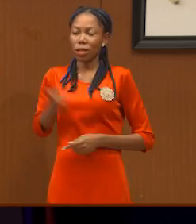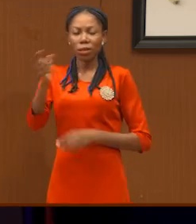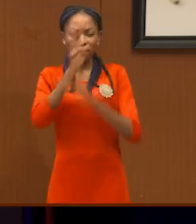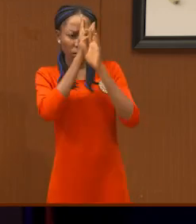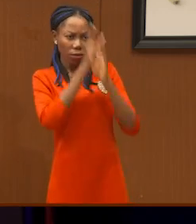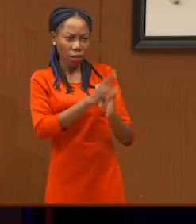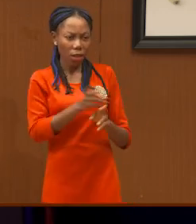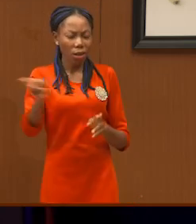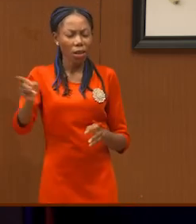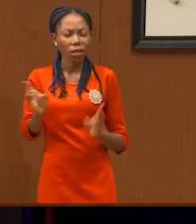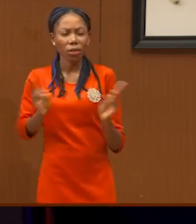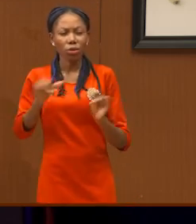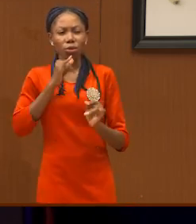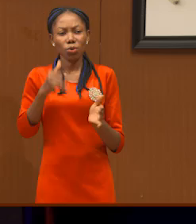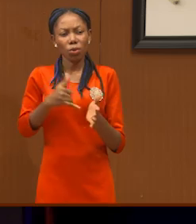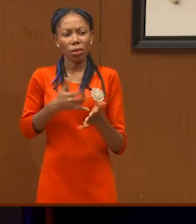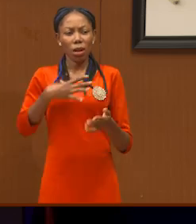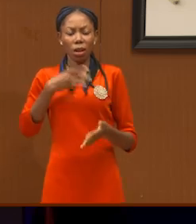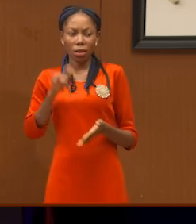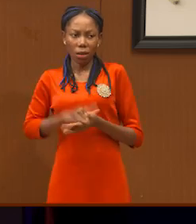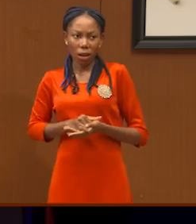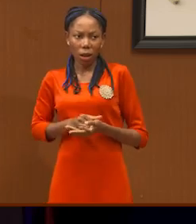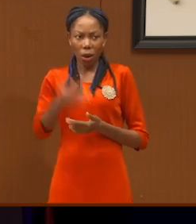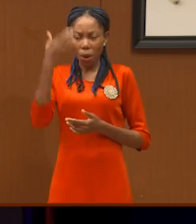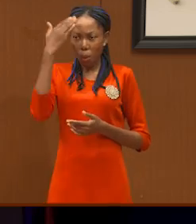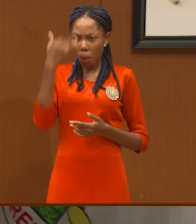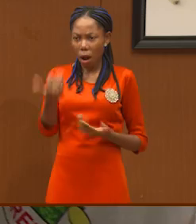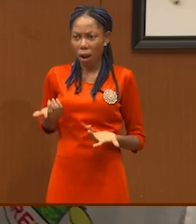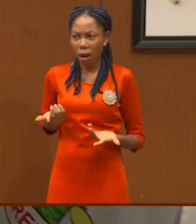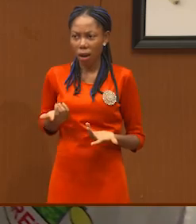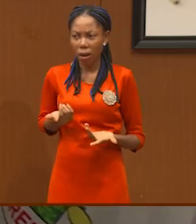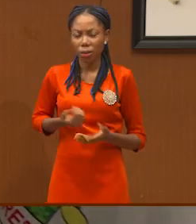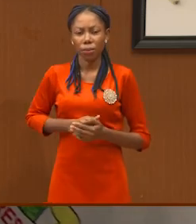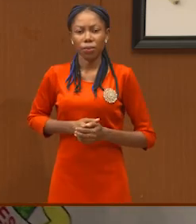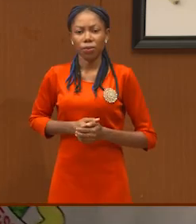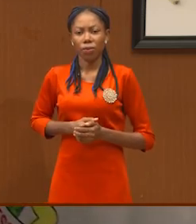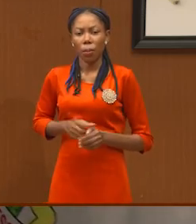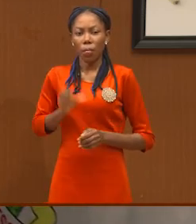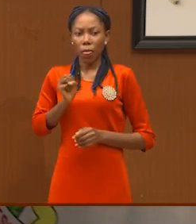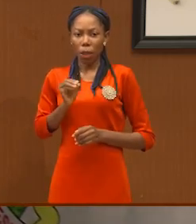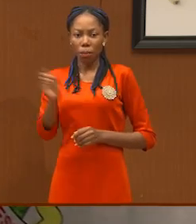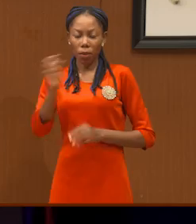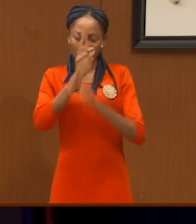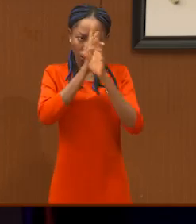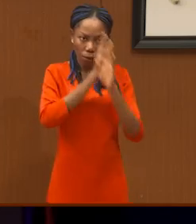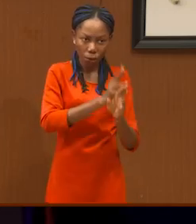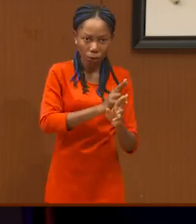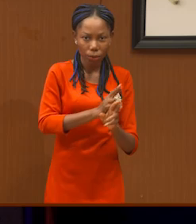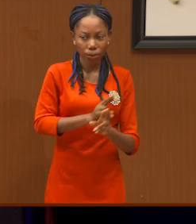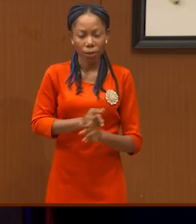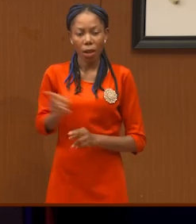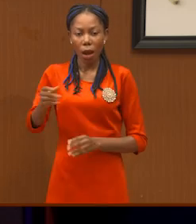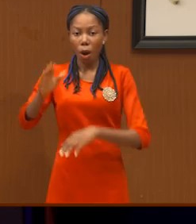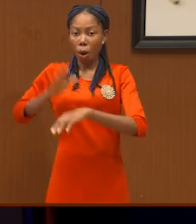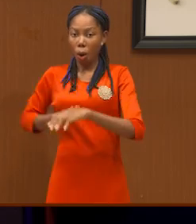didn't do it under duress. He willfully did Nobody's it. saying Let me under say what duress. played out. See, Your Honor, he called me, we had a